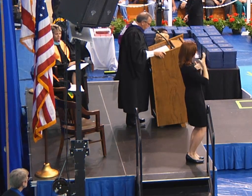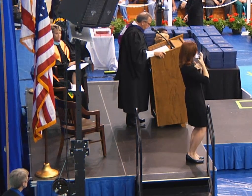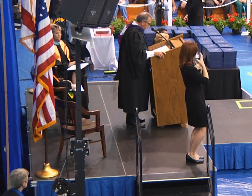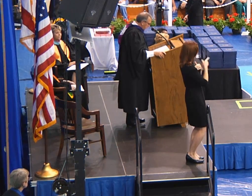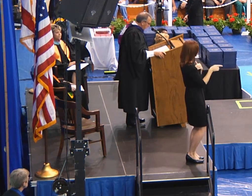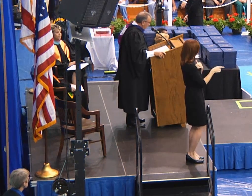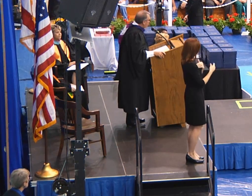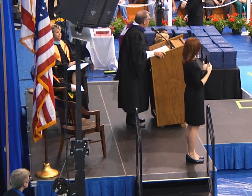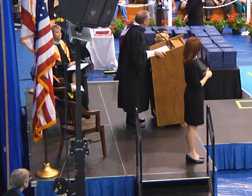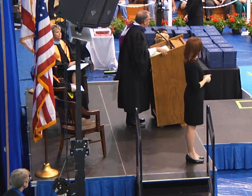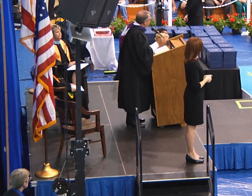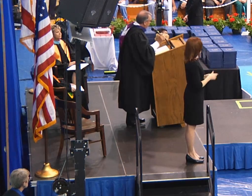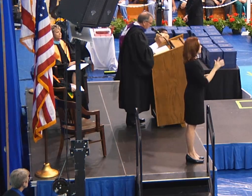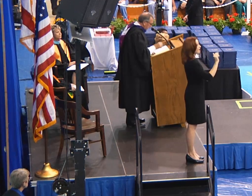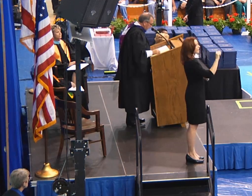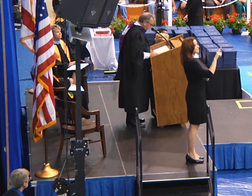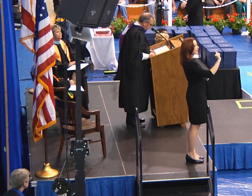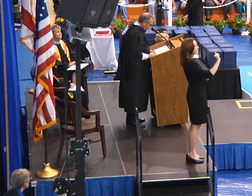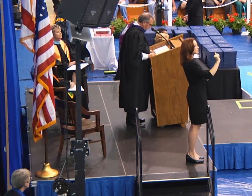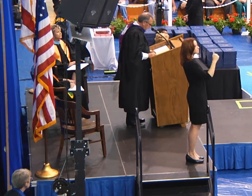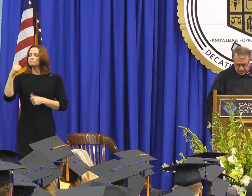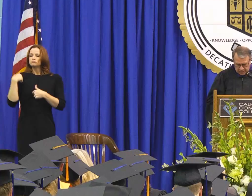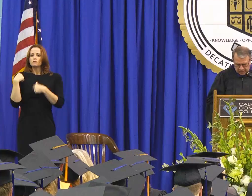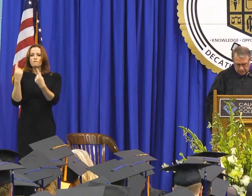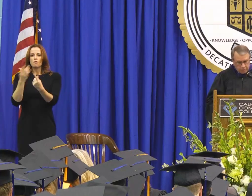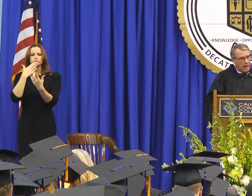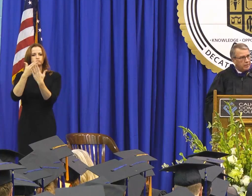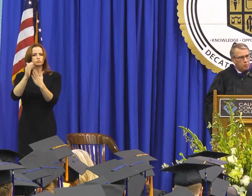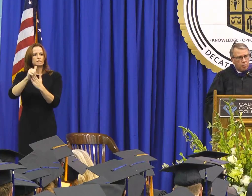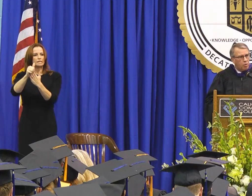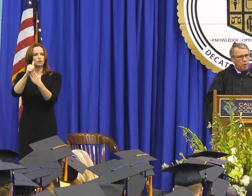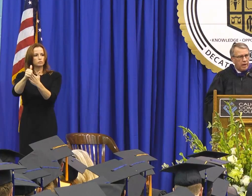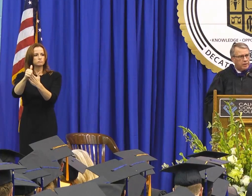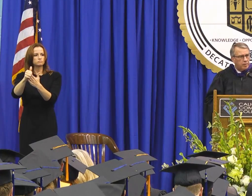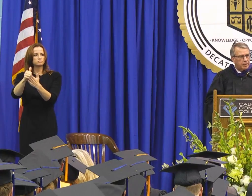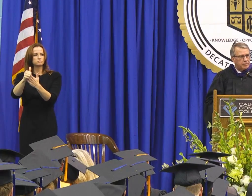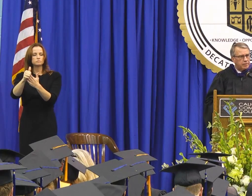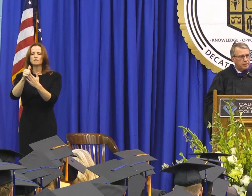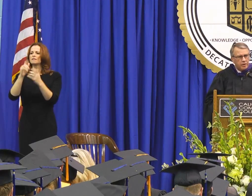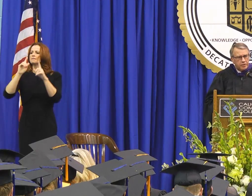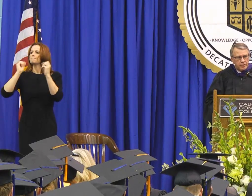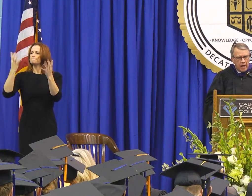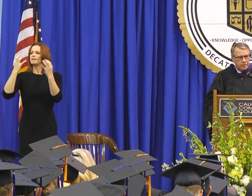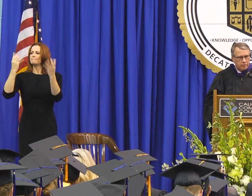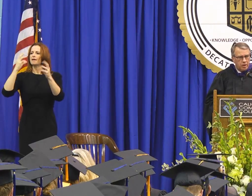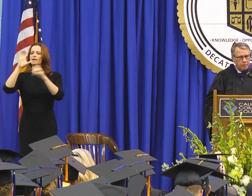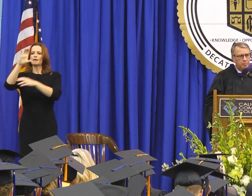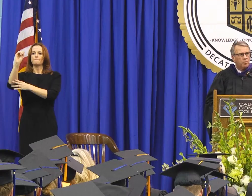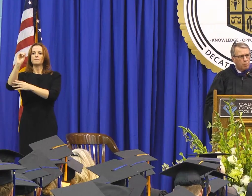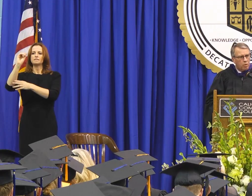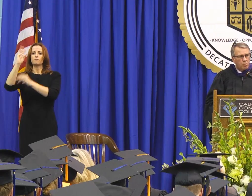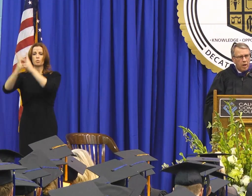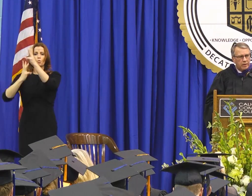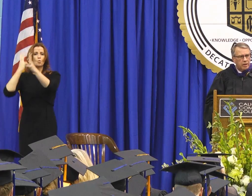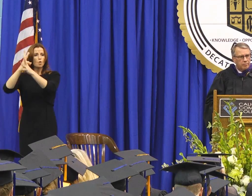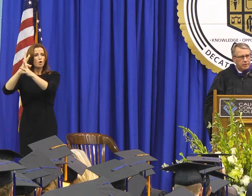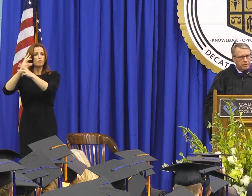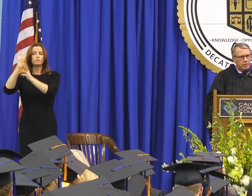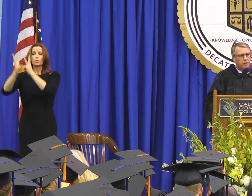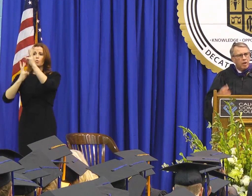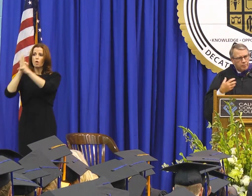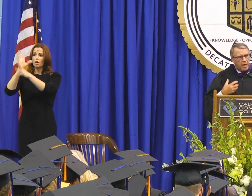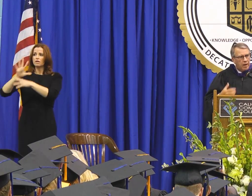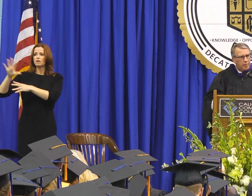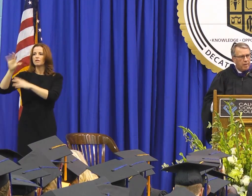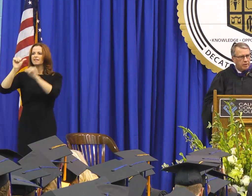you. Alabama has been a leader in attracting worldwide companies, not just national companies, but worldwide companies here